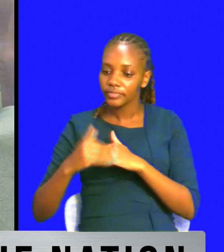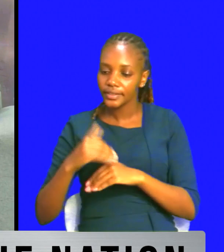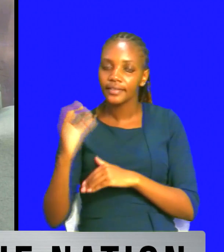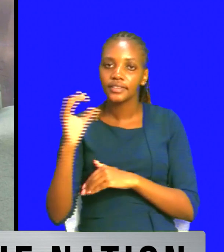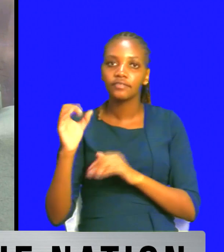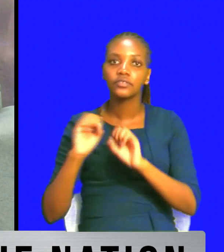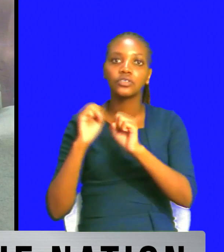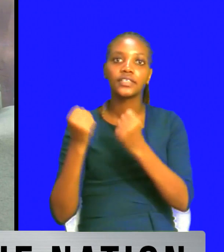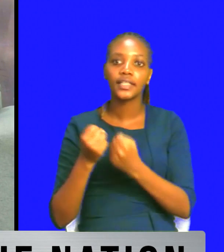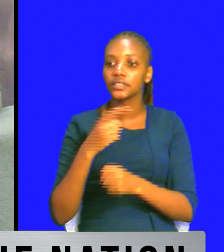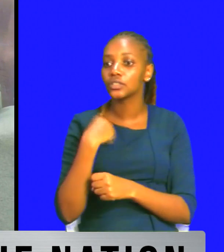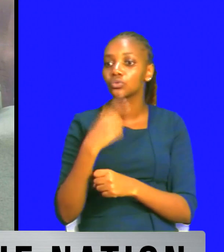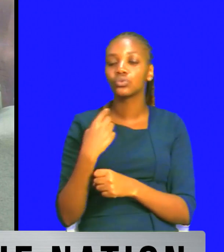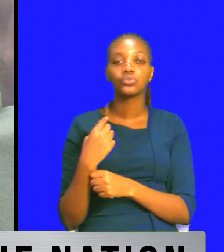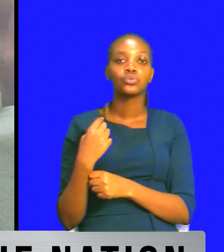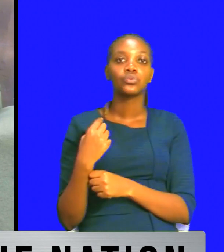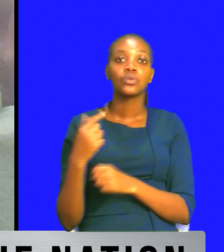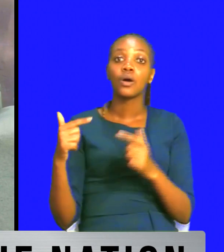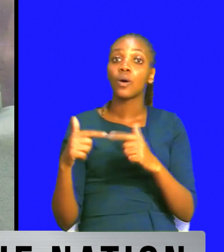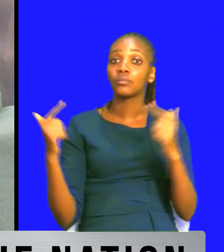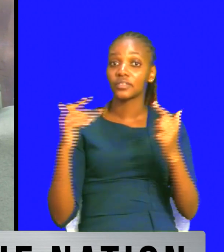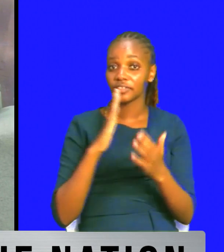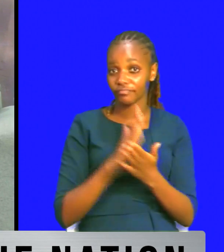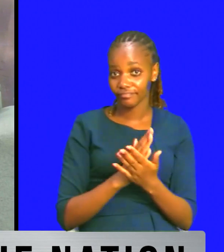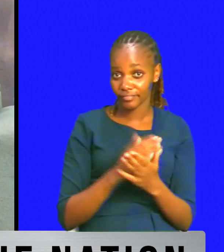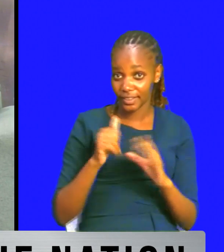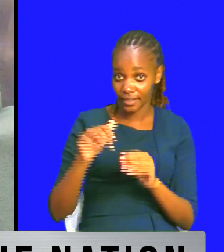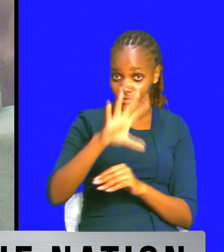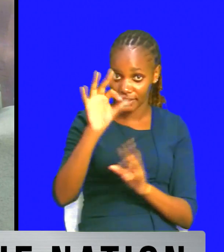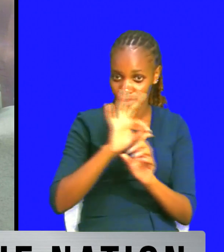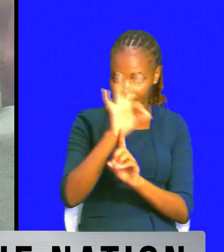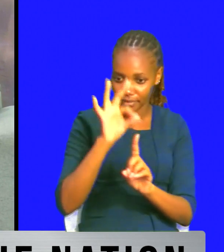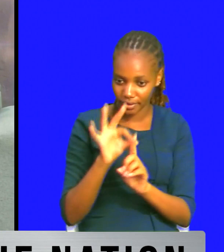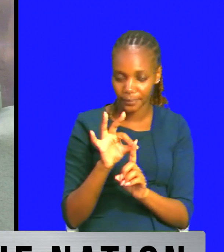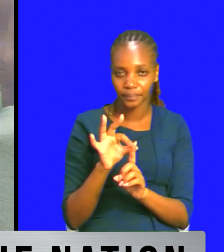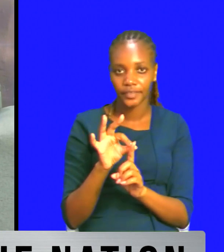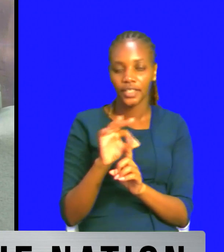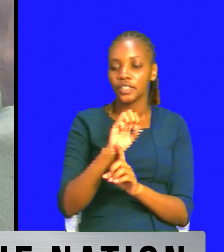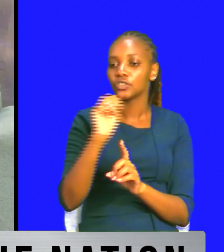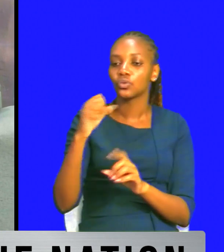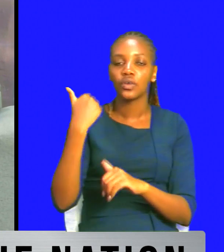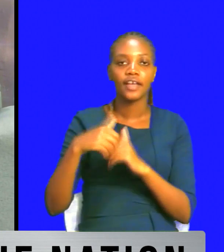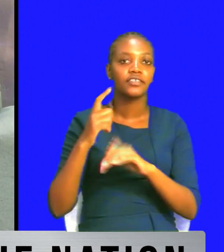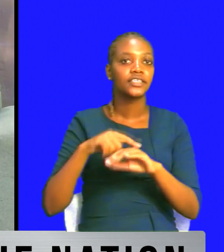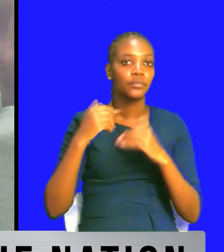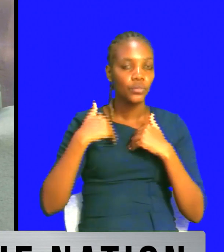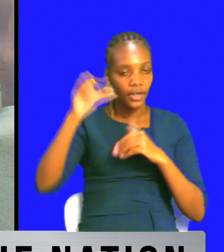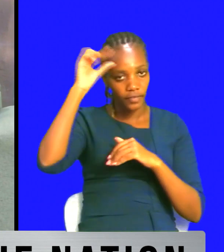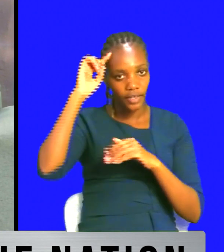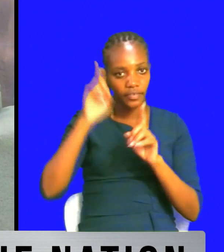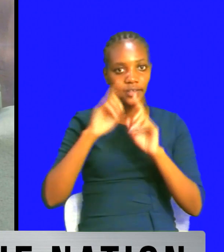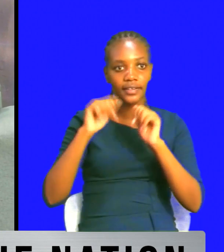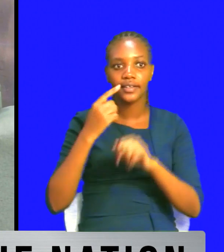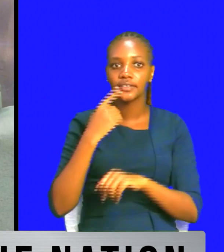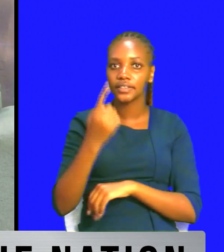society is usually the opposition, in Africa especially. So that every time there is a government, and I would tell you the same,